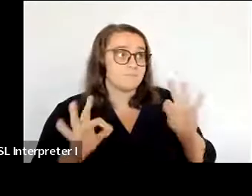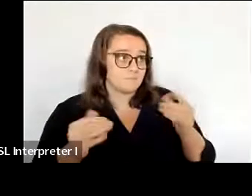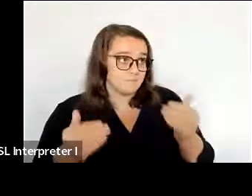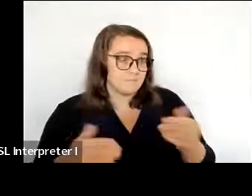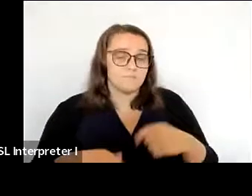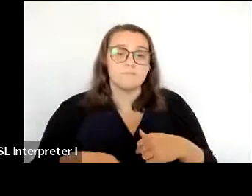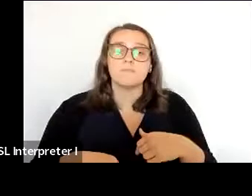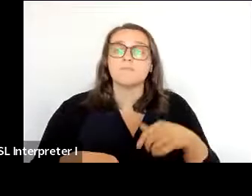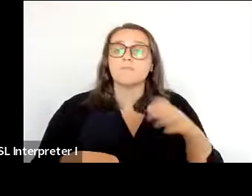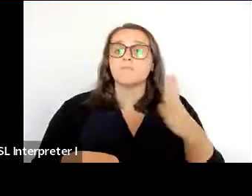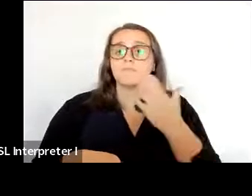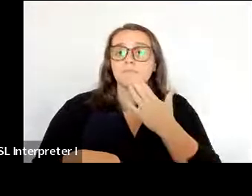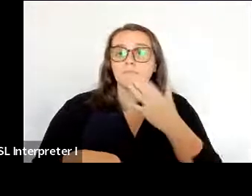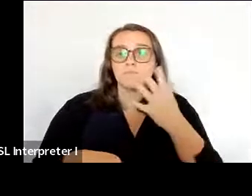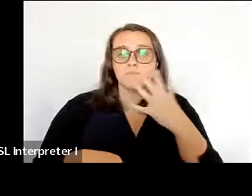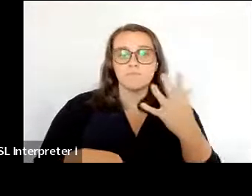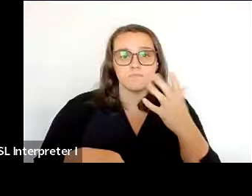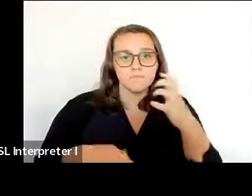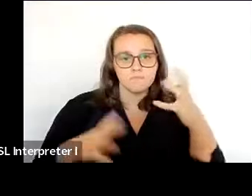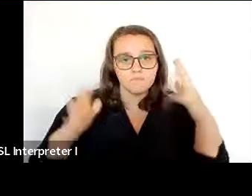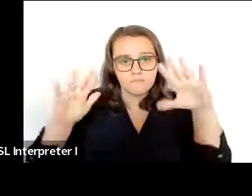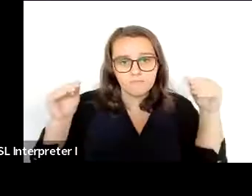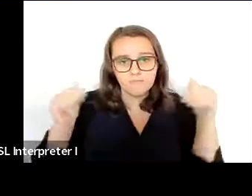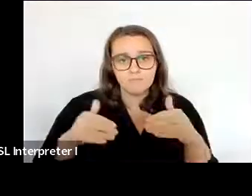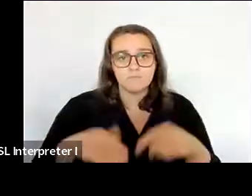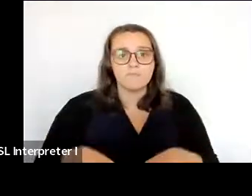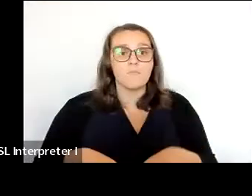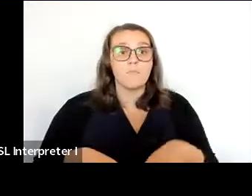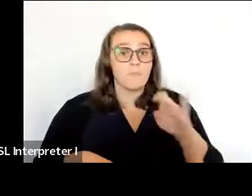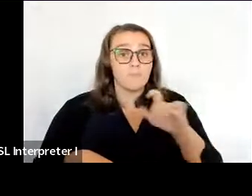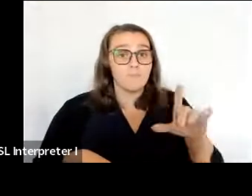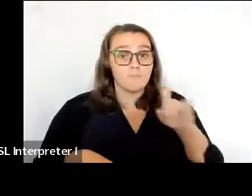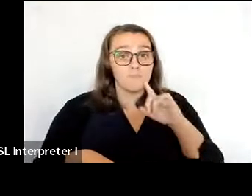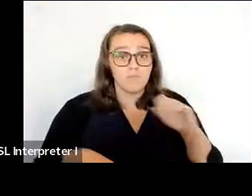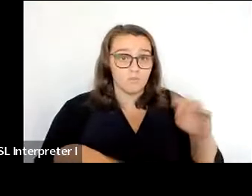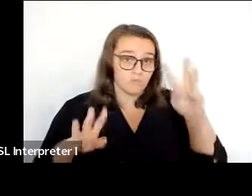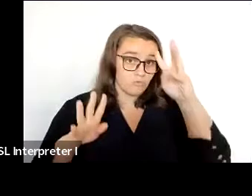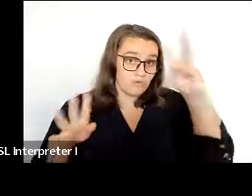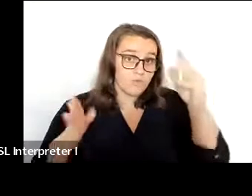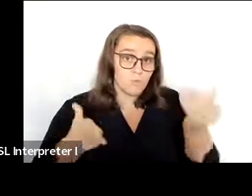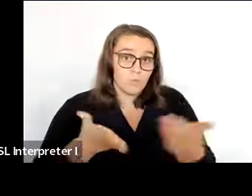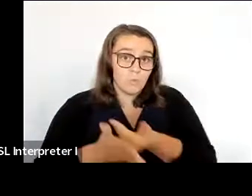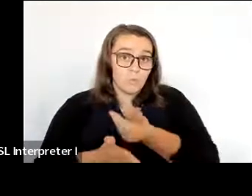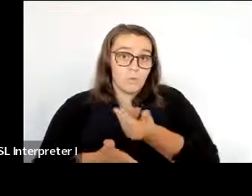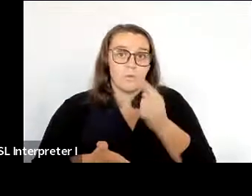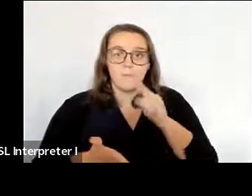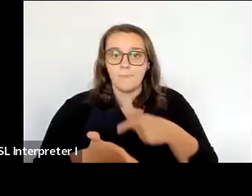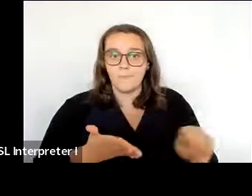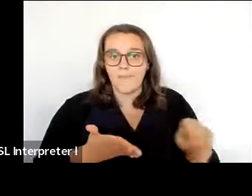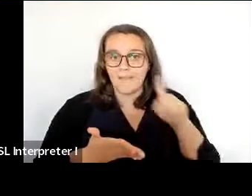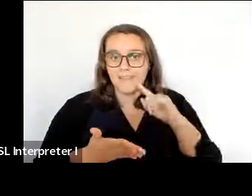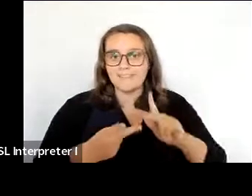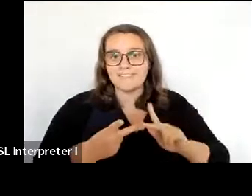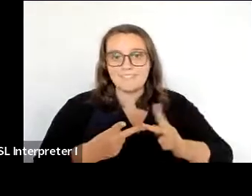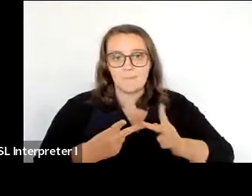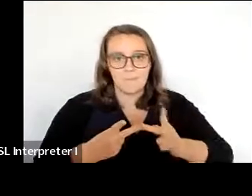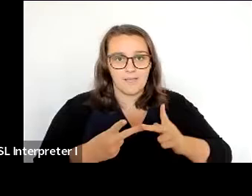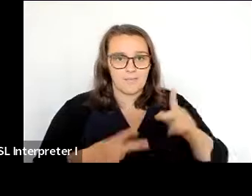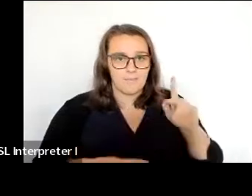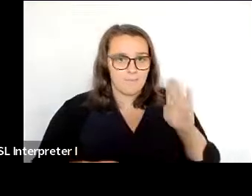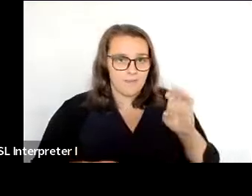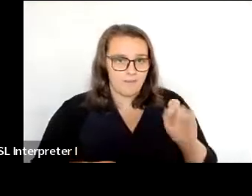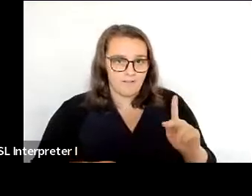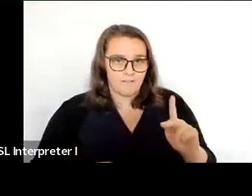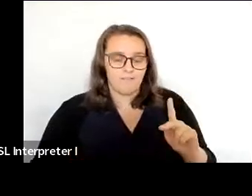So I do want to focus on this. The bill also creates a new paid family and medical leave supplement bank, which will